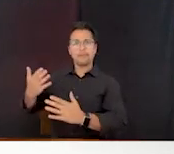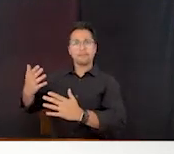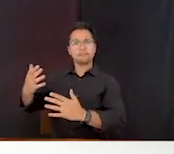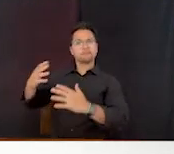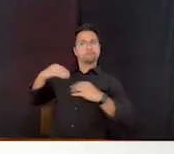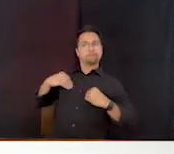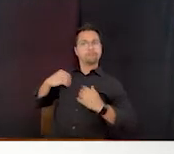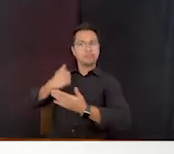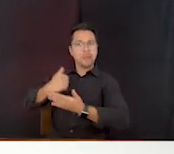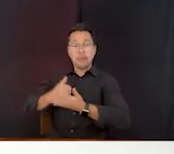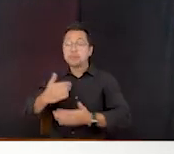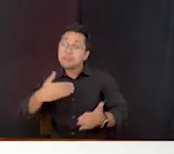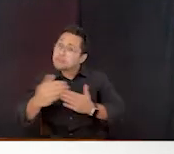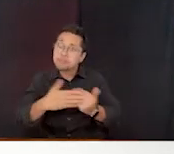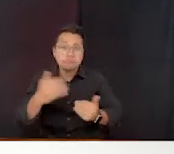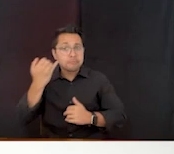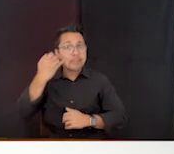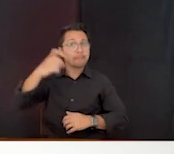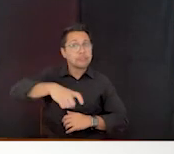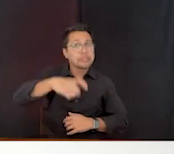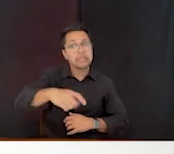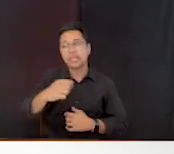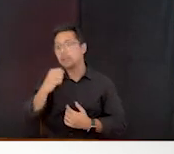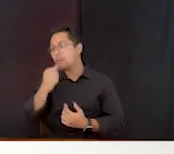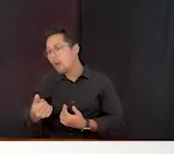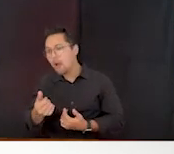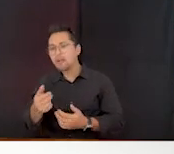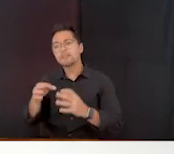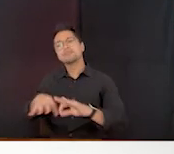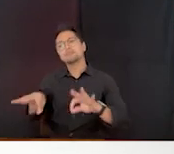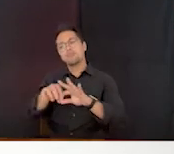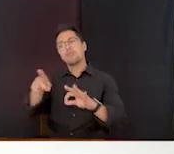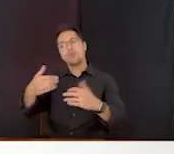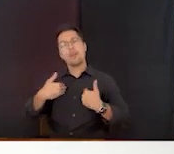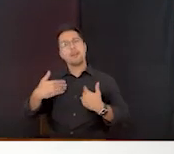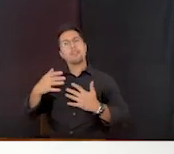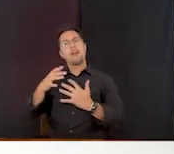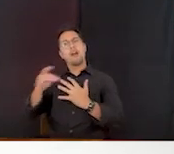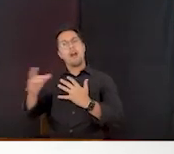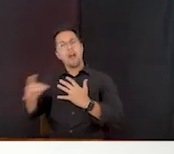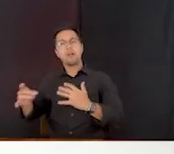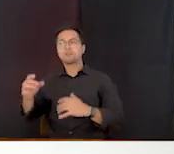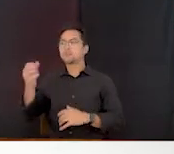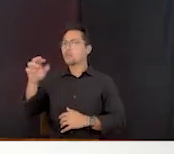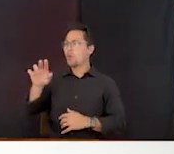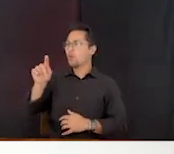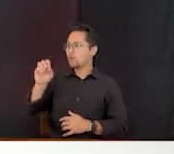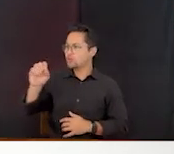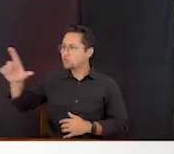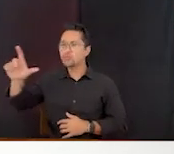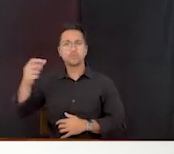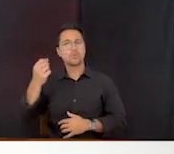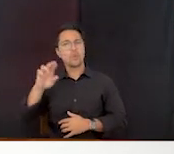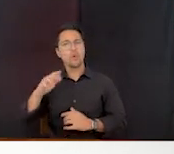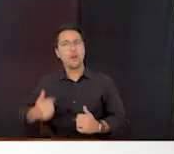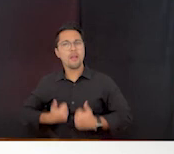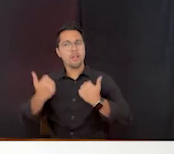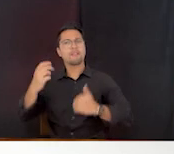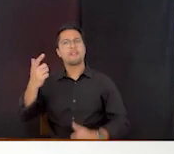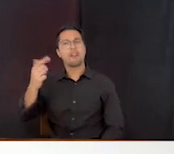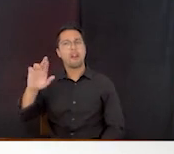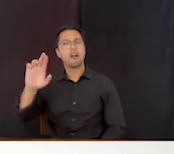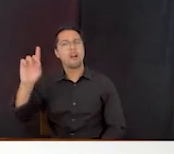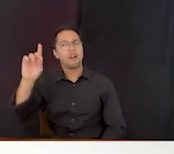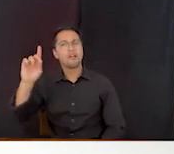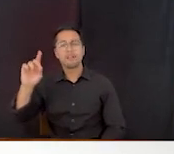Whether you need it or not, it's important that you have the choice or the tool or the lifeguard.